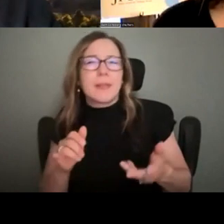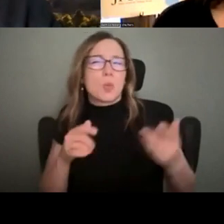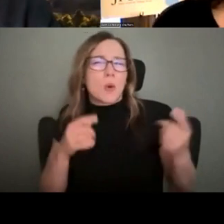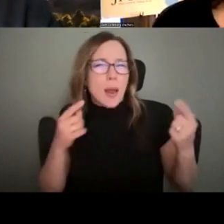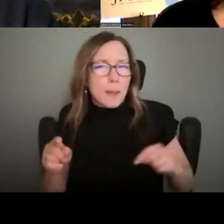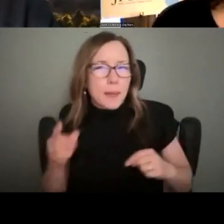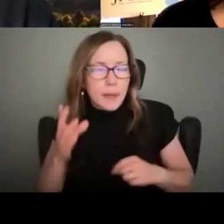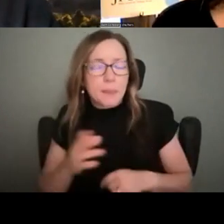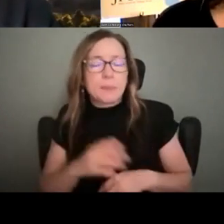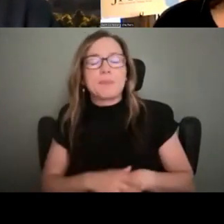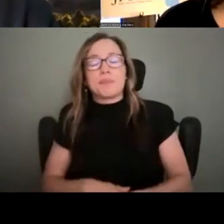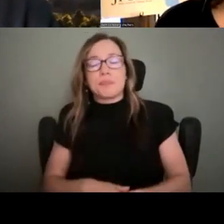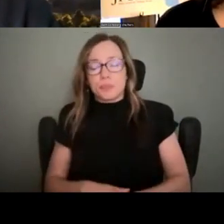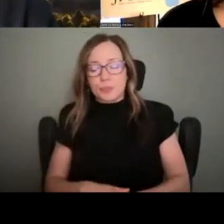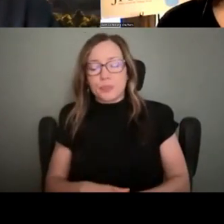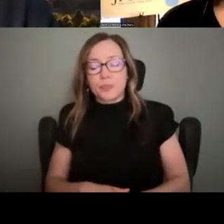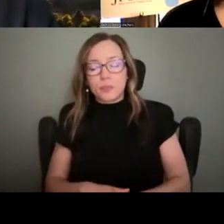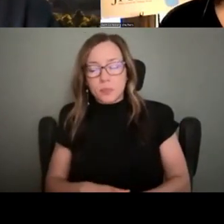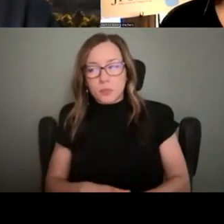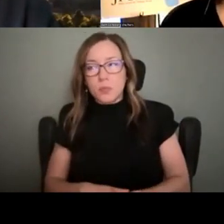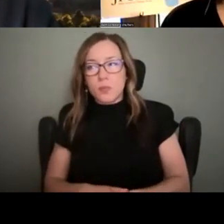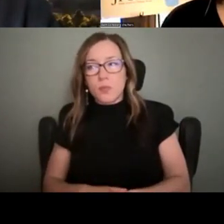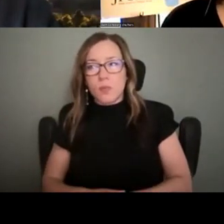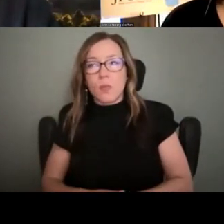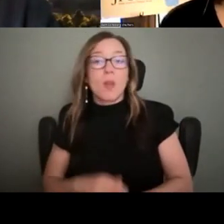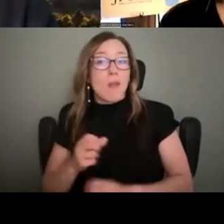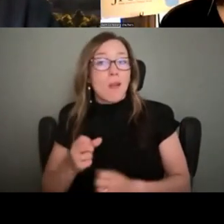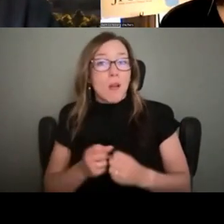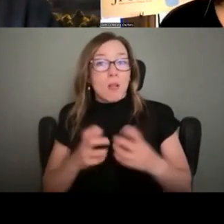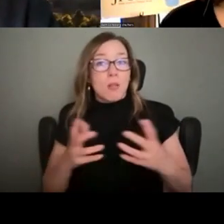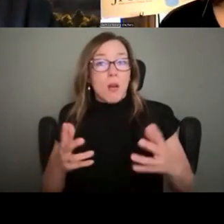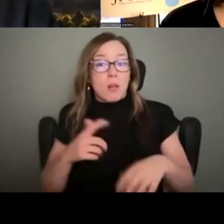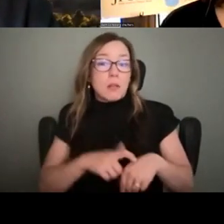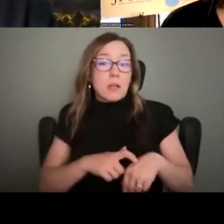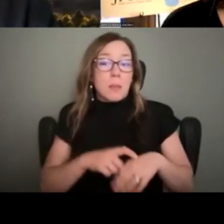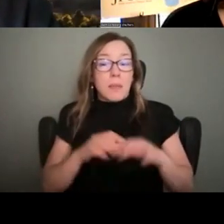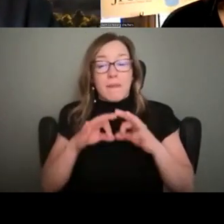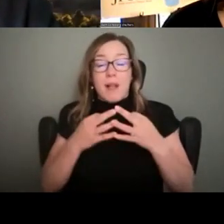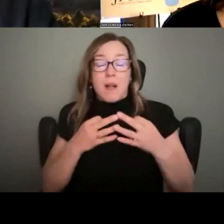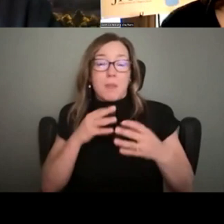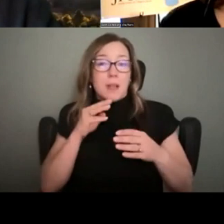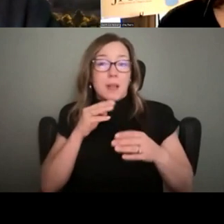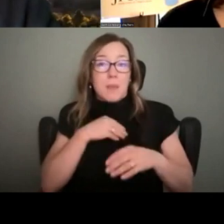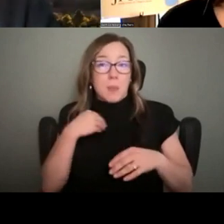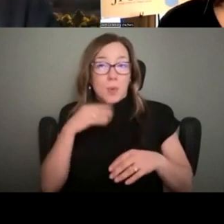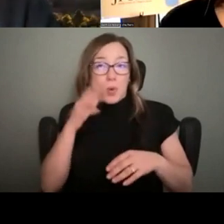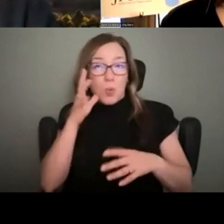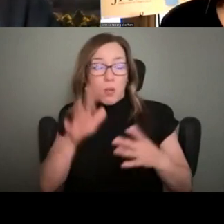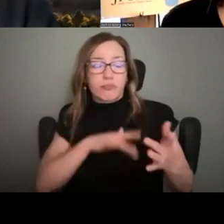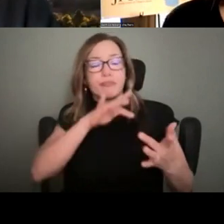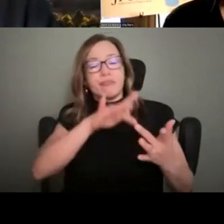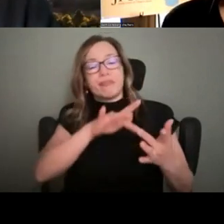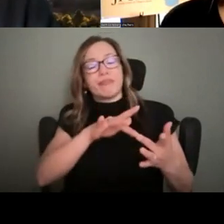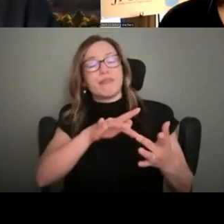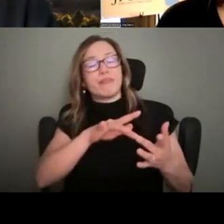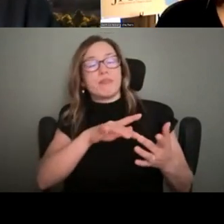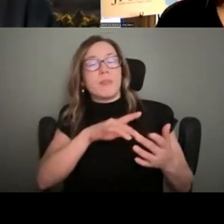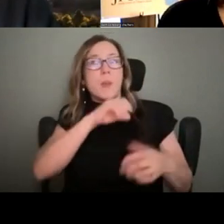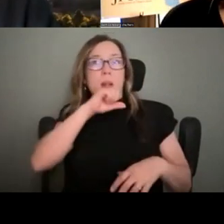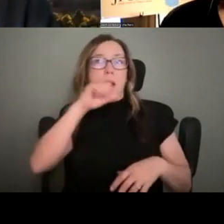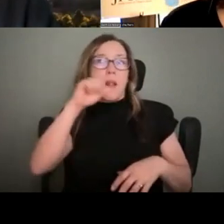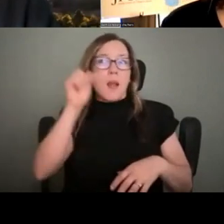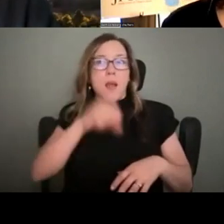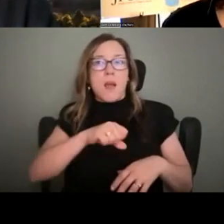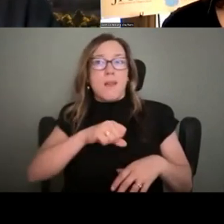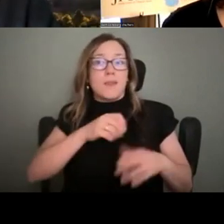then second, a lot of times a family member will reach out and say, I would love to bring